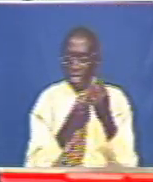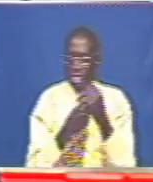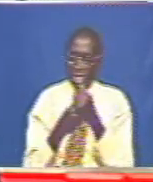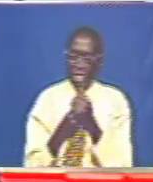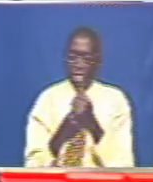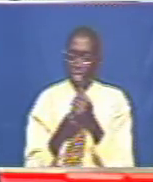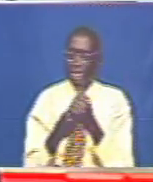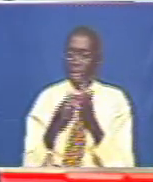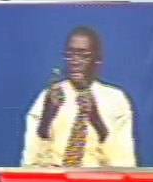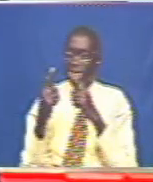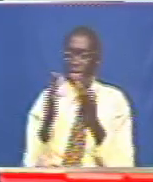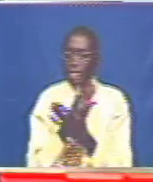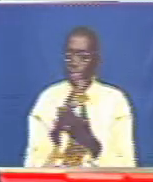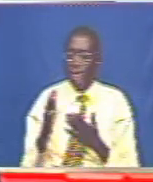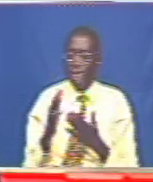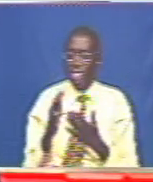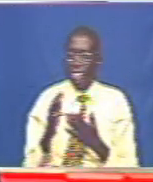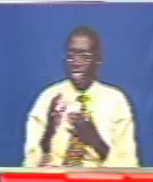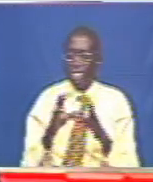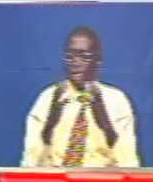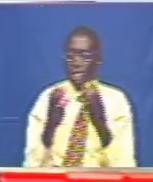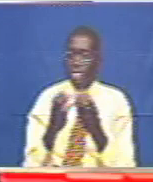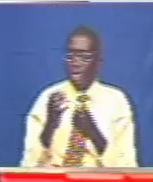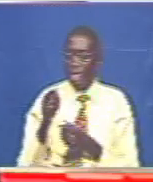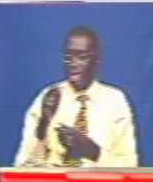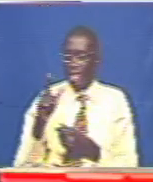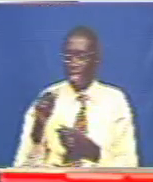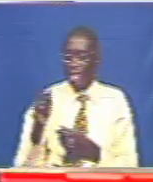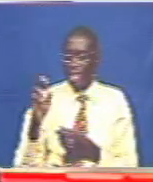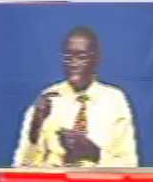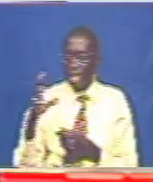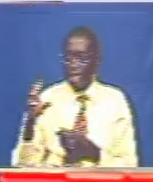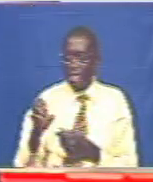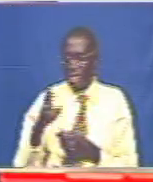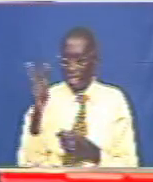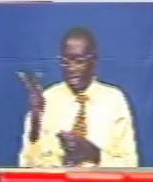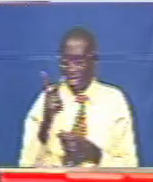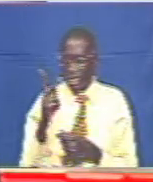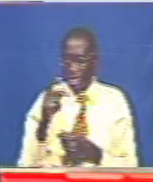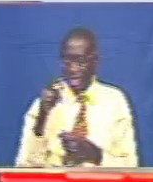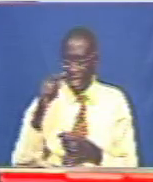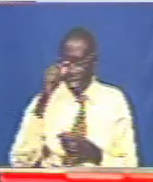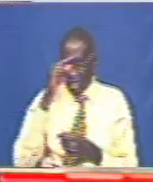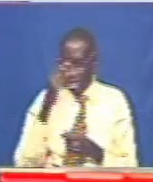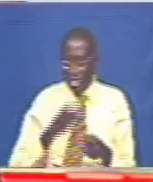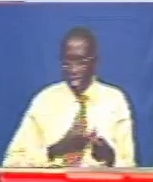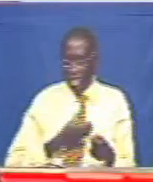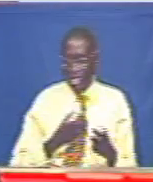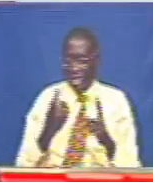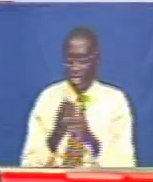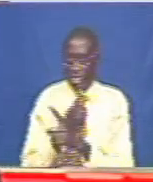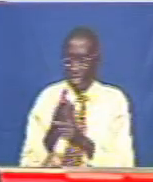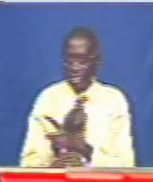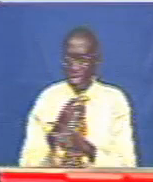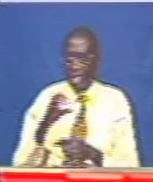of Cooperatives, Cooperative Alliance of Kenya, Cooperative University of Kenya, Council of Governors, and of course the respective county governments, given